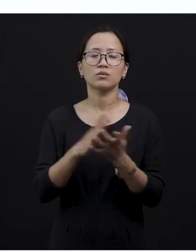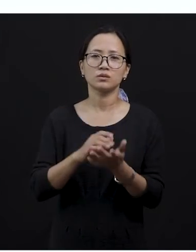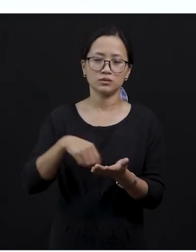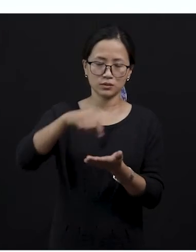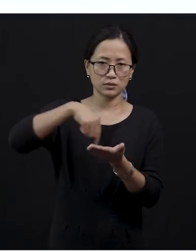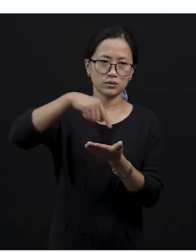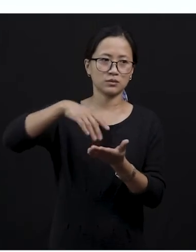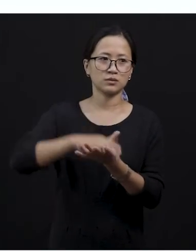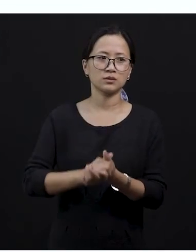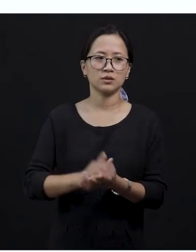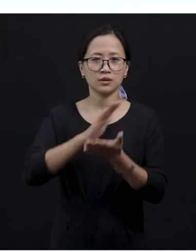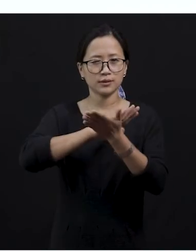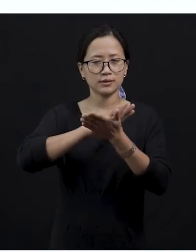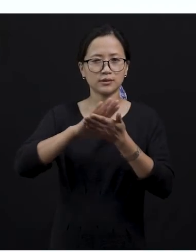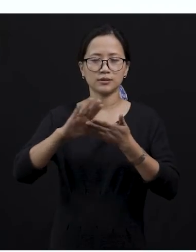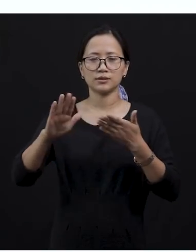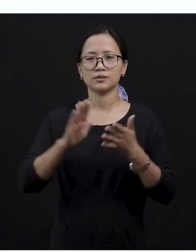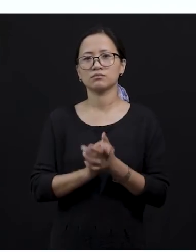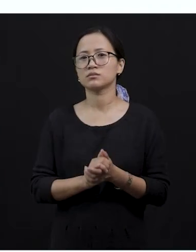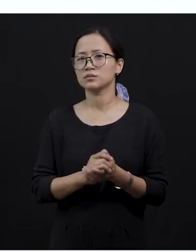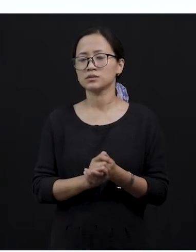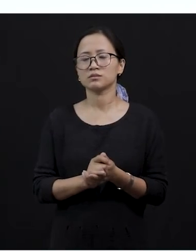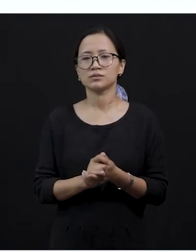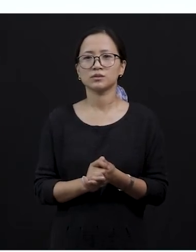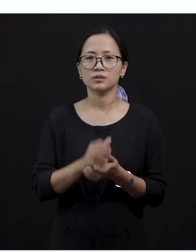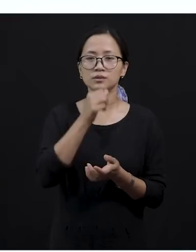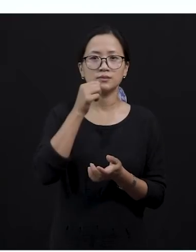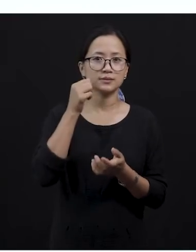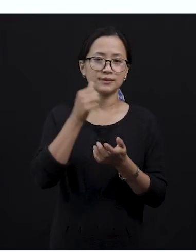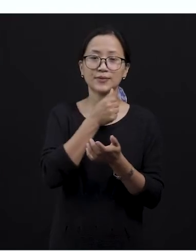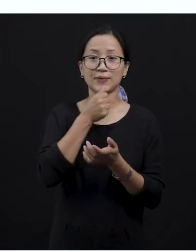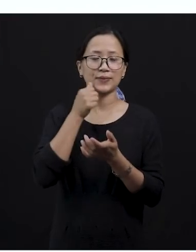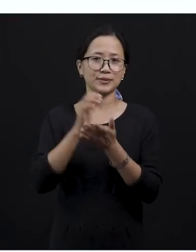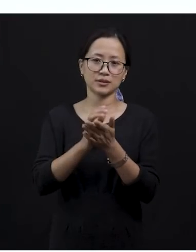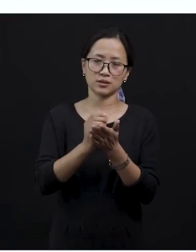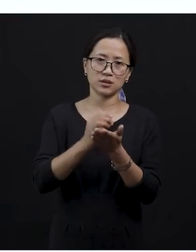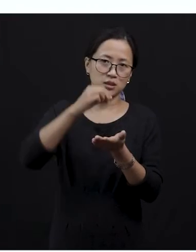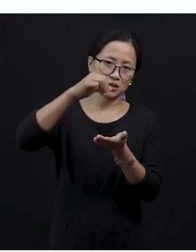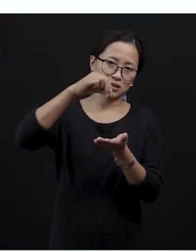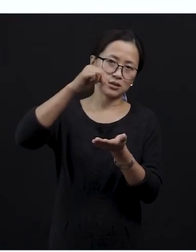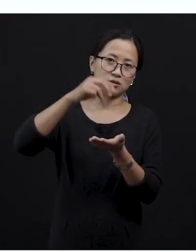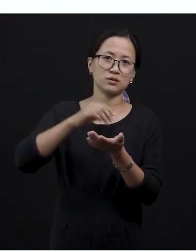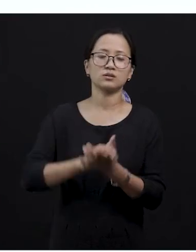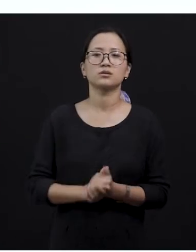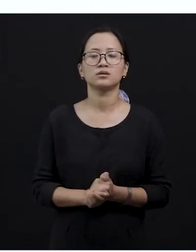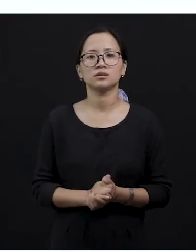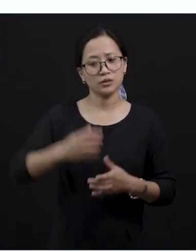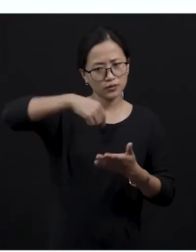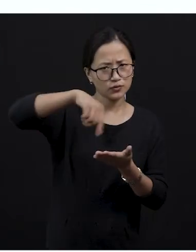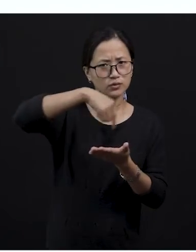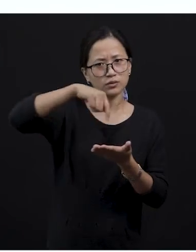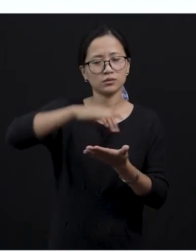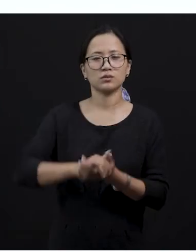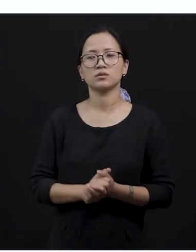get? You get a clear solution. You don't see the sugar. Where is the sugar gone? If you stir it, okay,